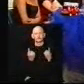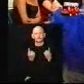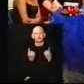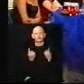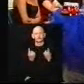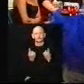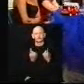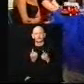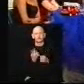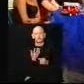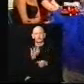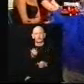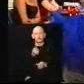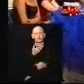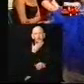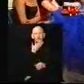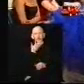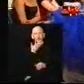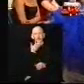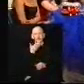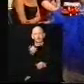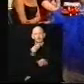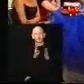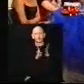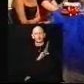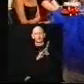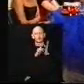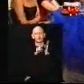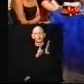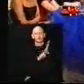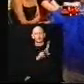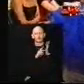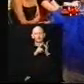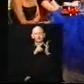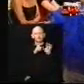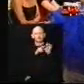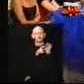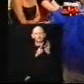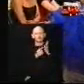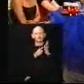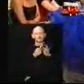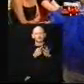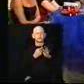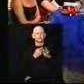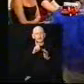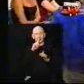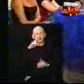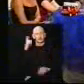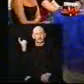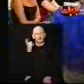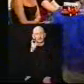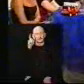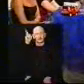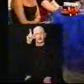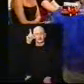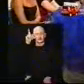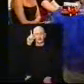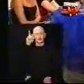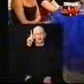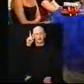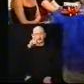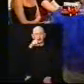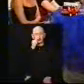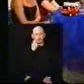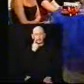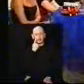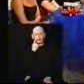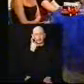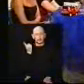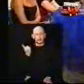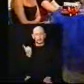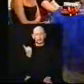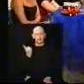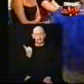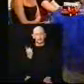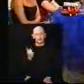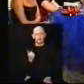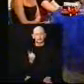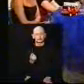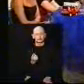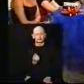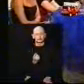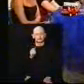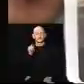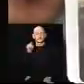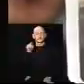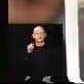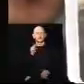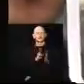Monique Couldn't be here With us today And I don't know If anyone's going to be able To pick this one up I want someone To have a look at that It's lovely Monique And